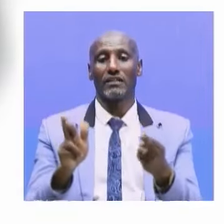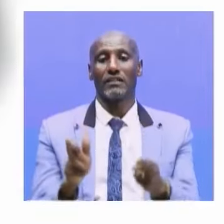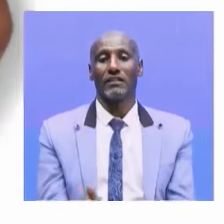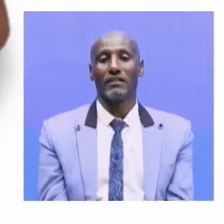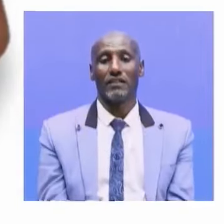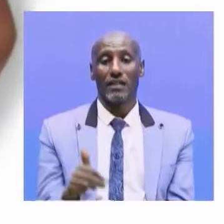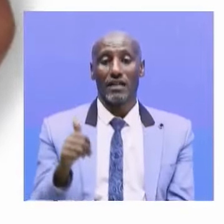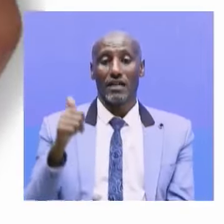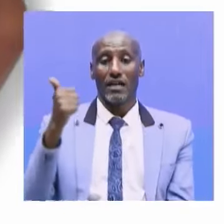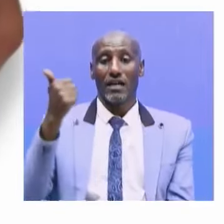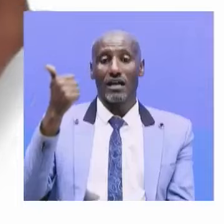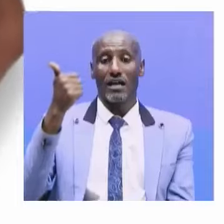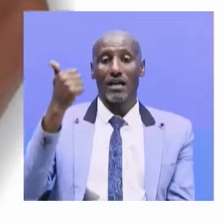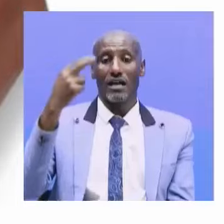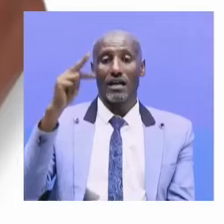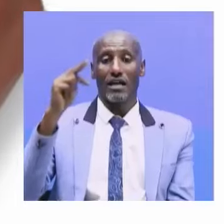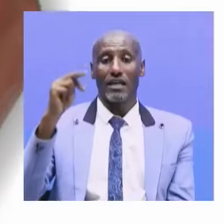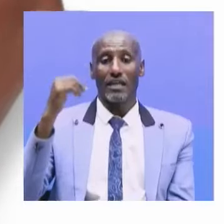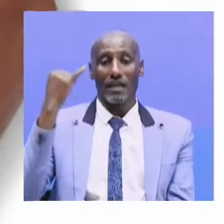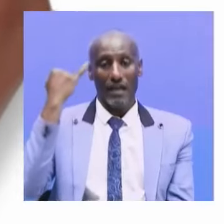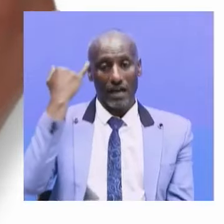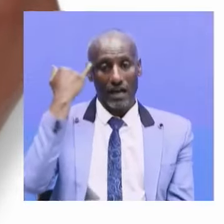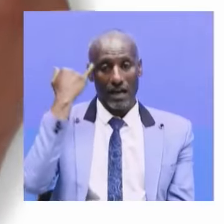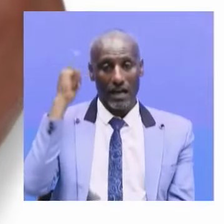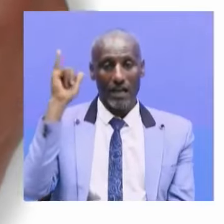an idea,